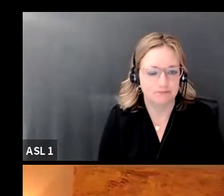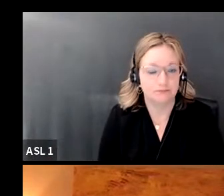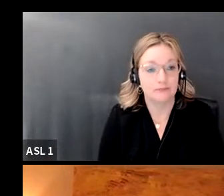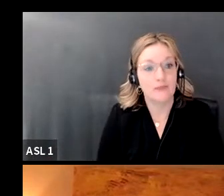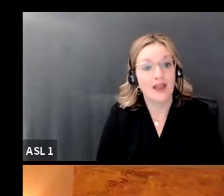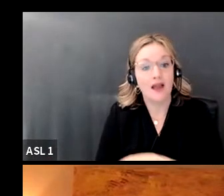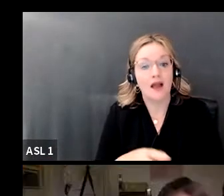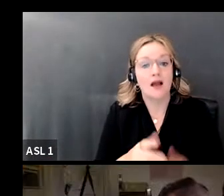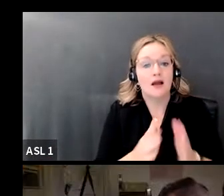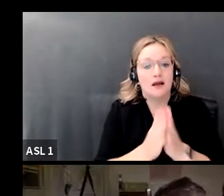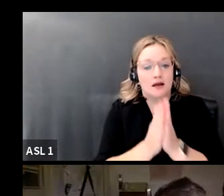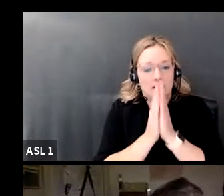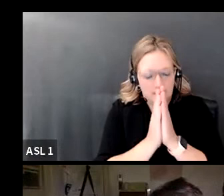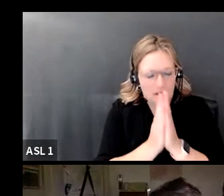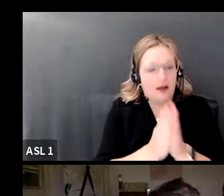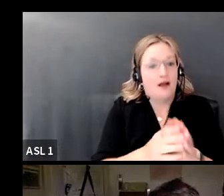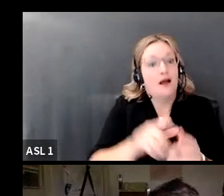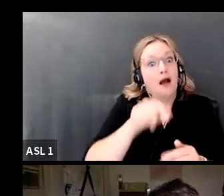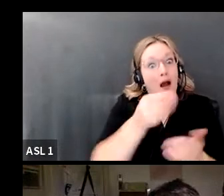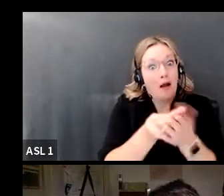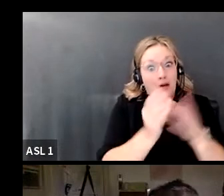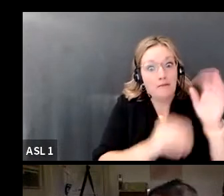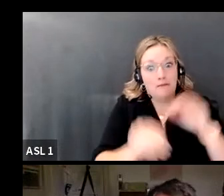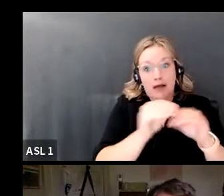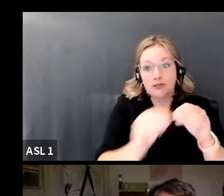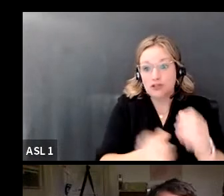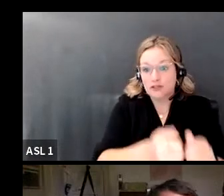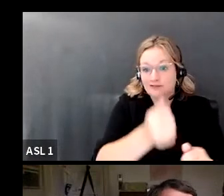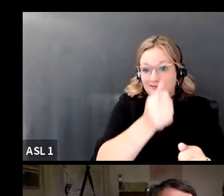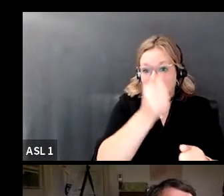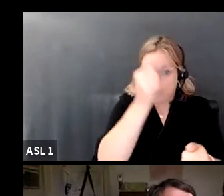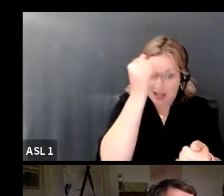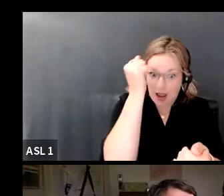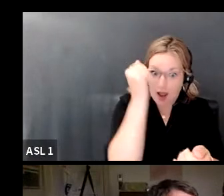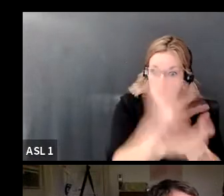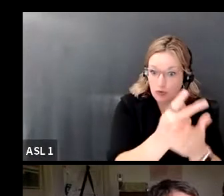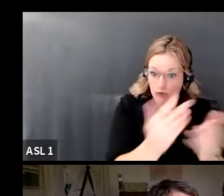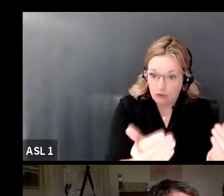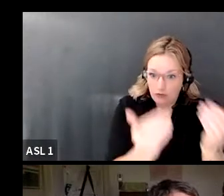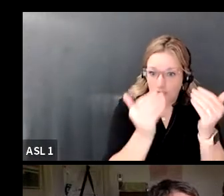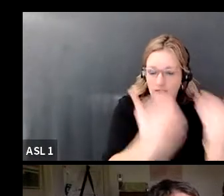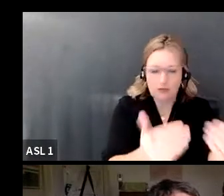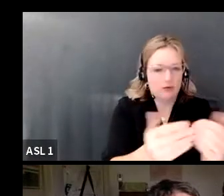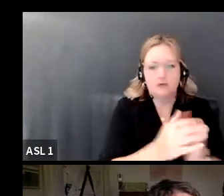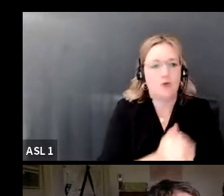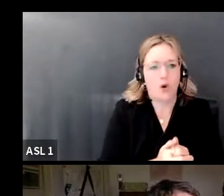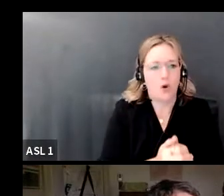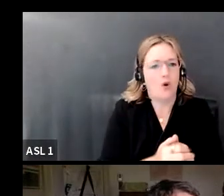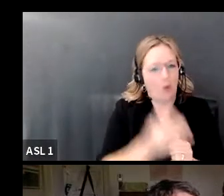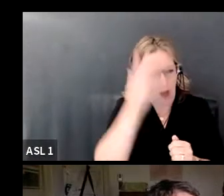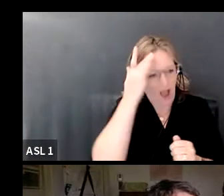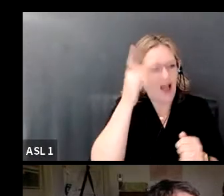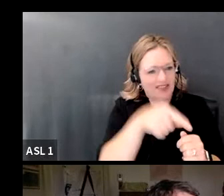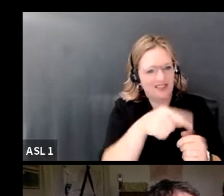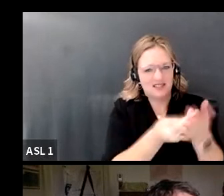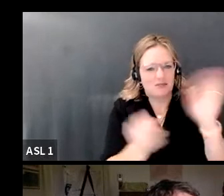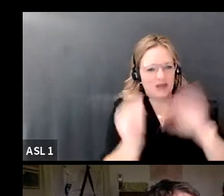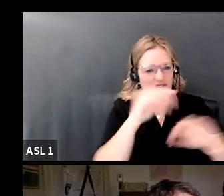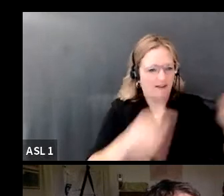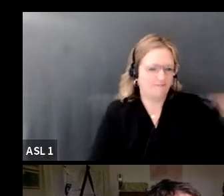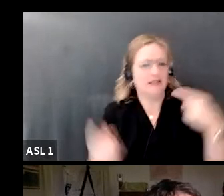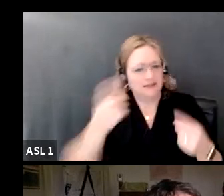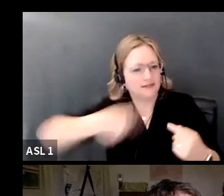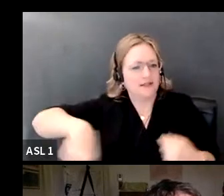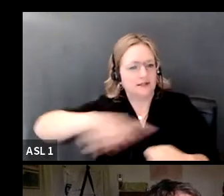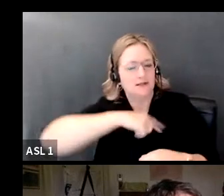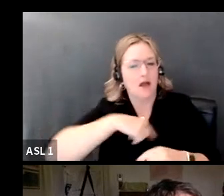budget because not only that it is an insult to us that we keep coming back every month month